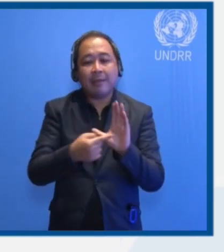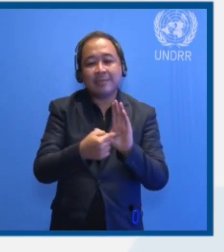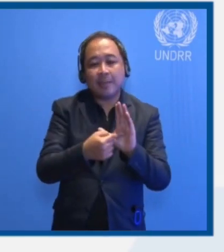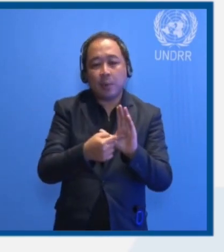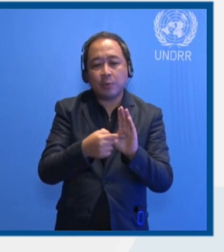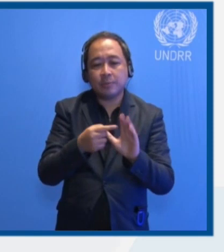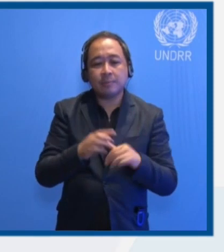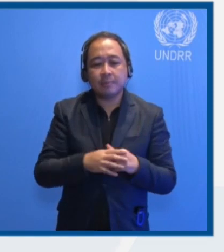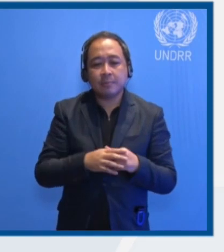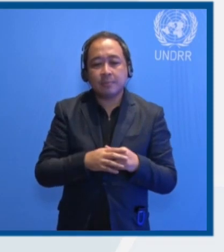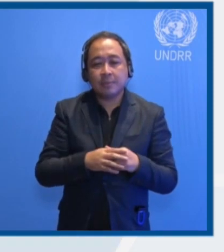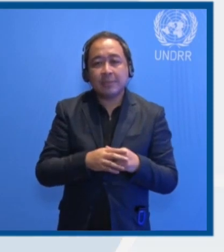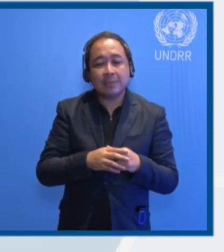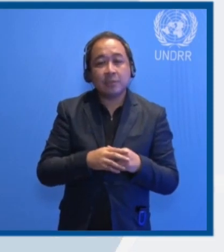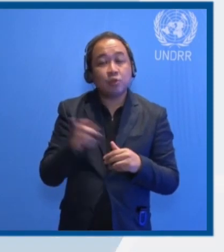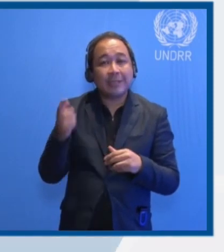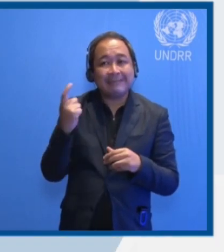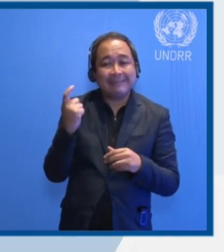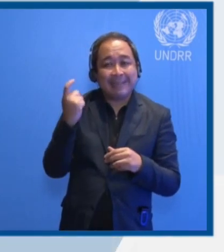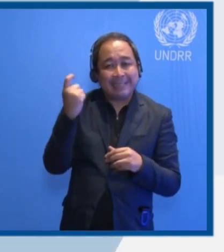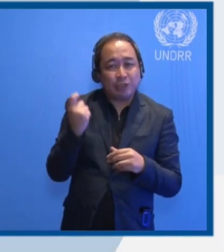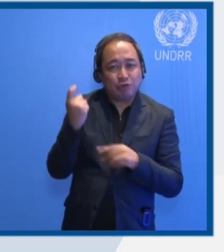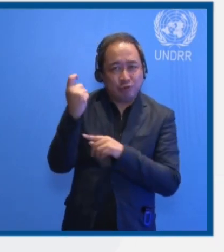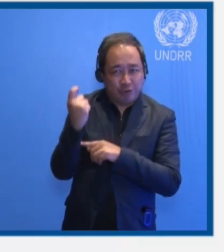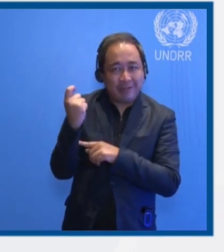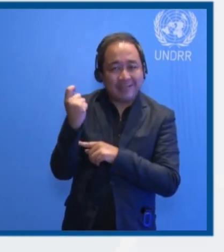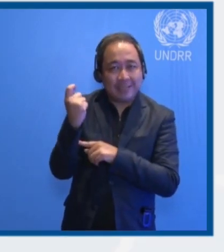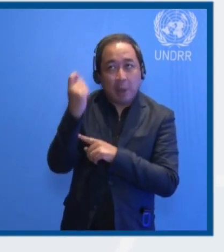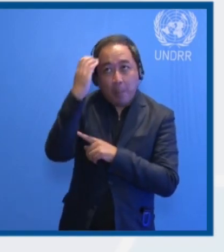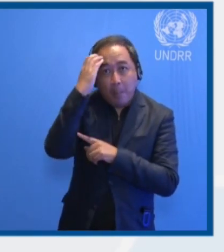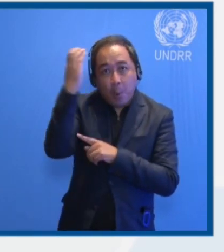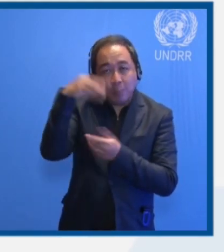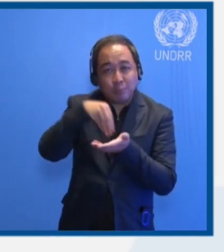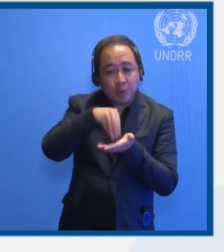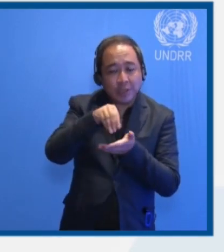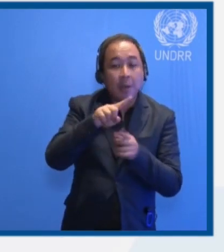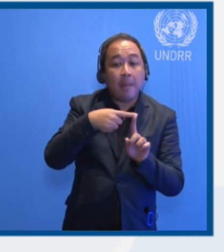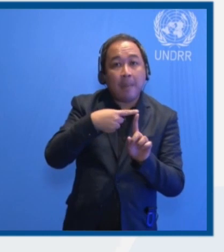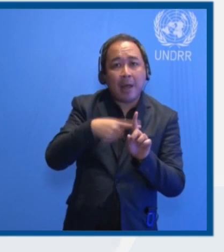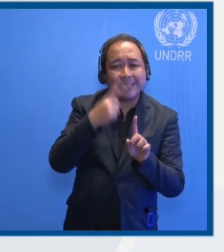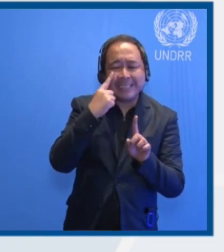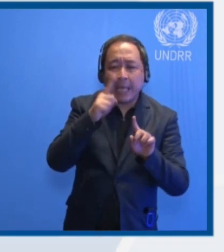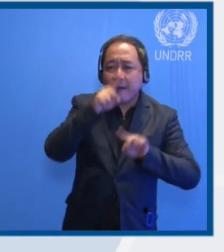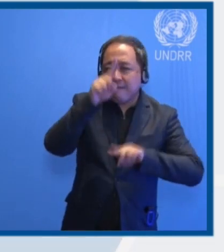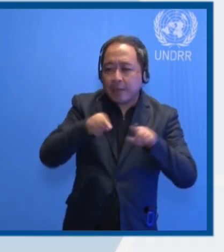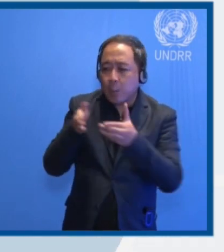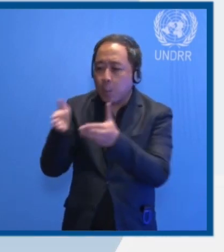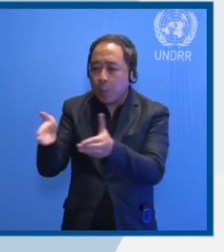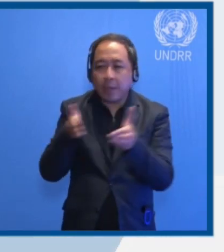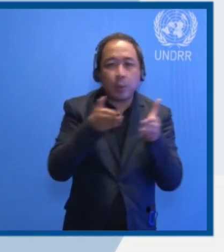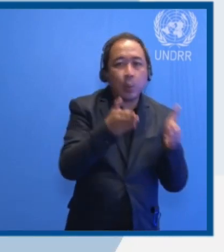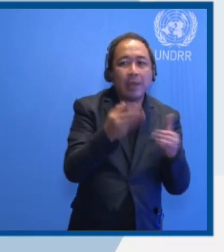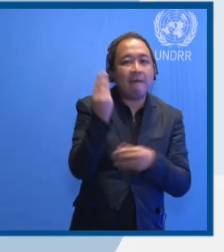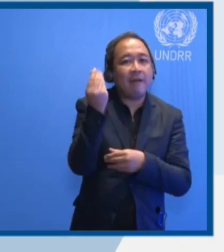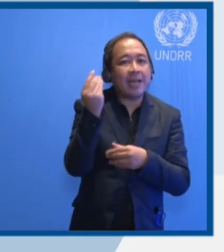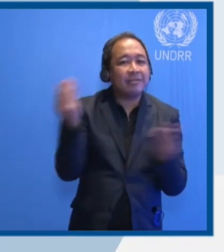and blended finance. So at this time, I just want us to move on to talking about